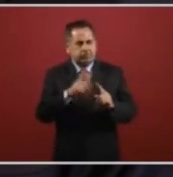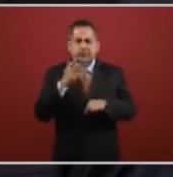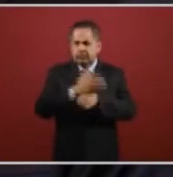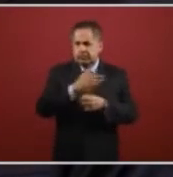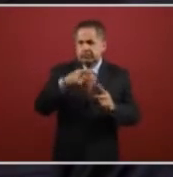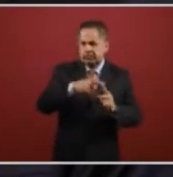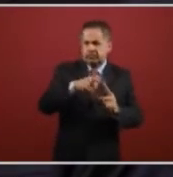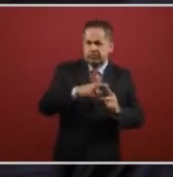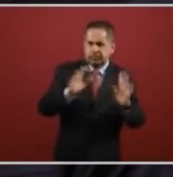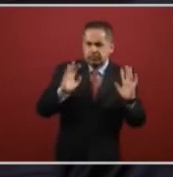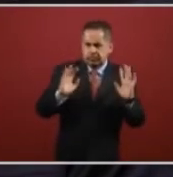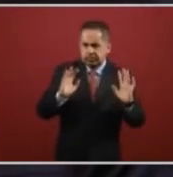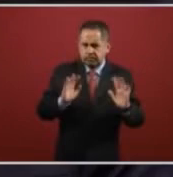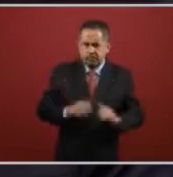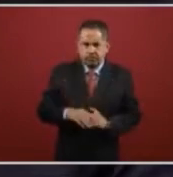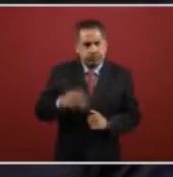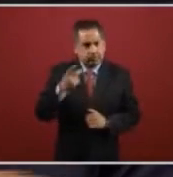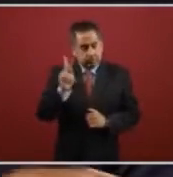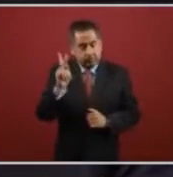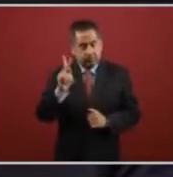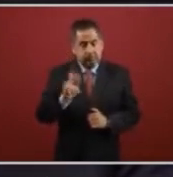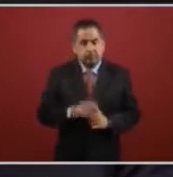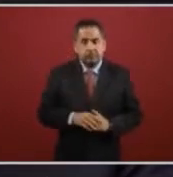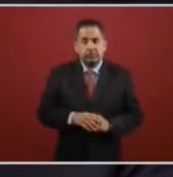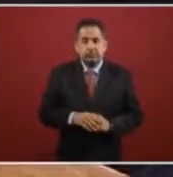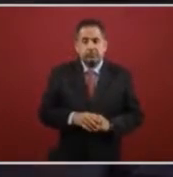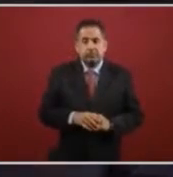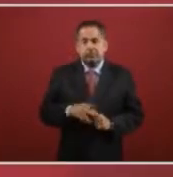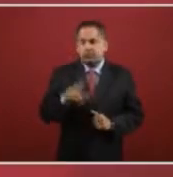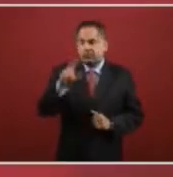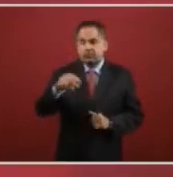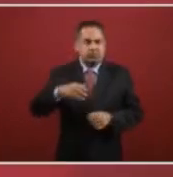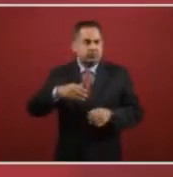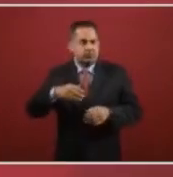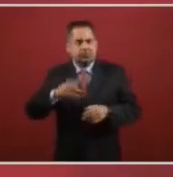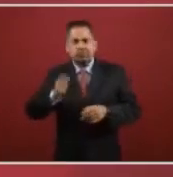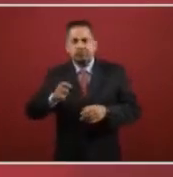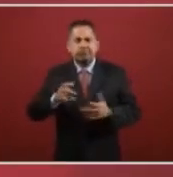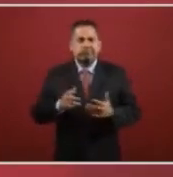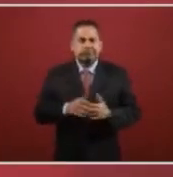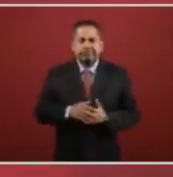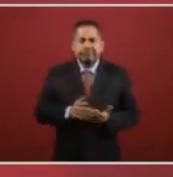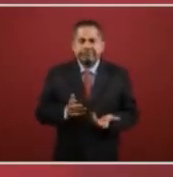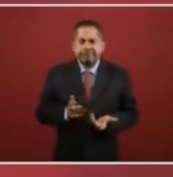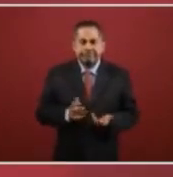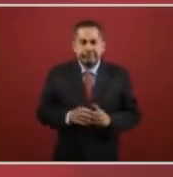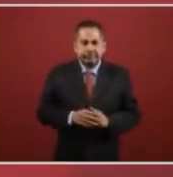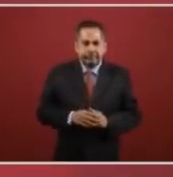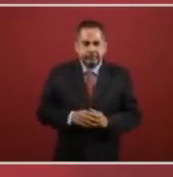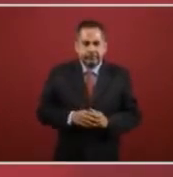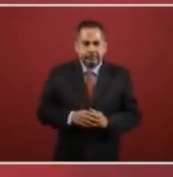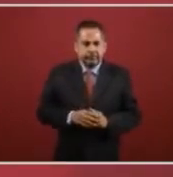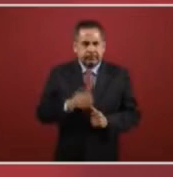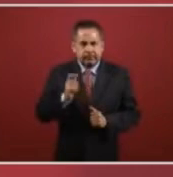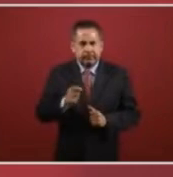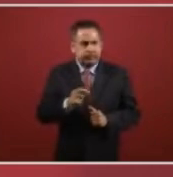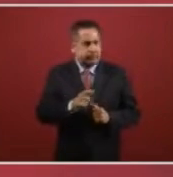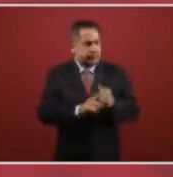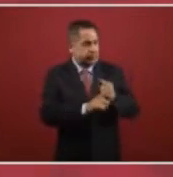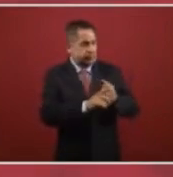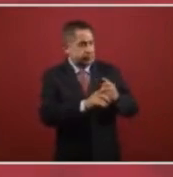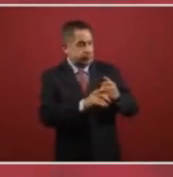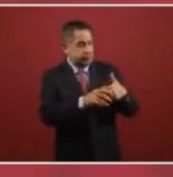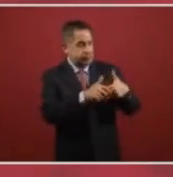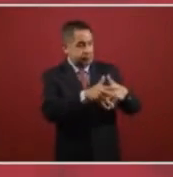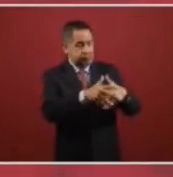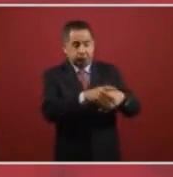And they have to sanction that. However, you can't get involved to